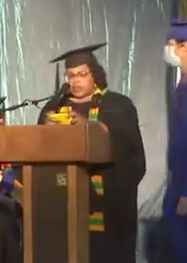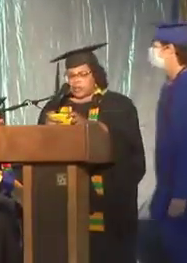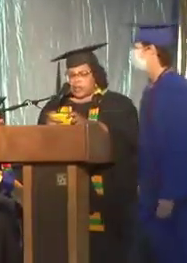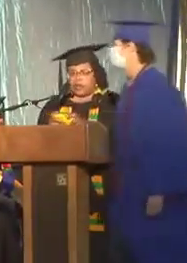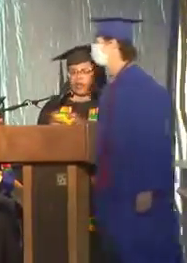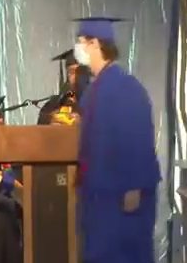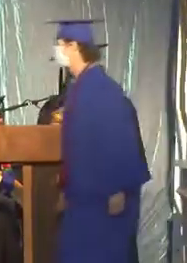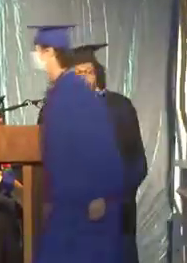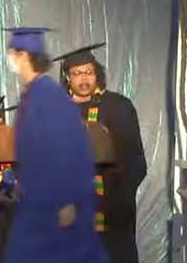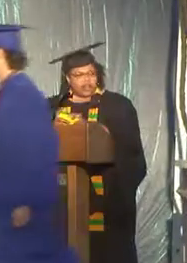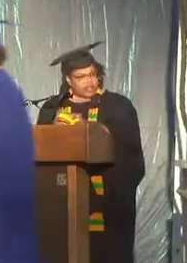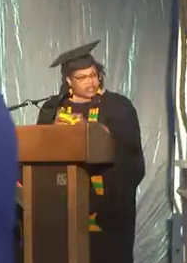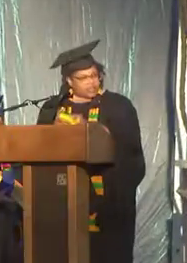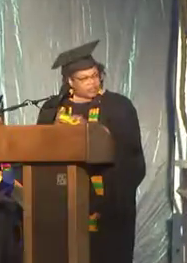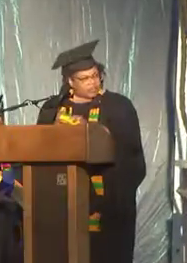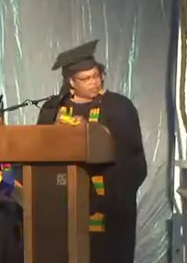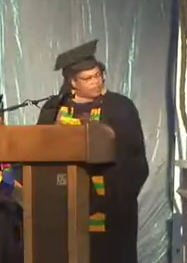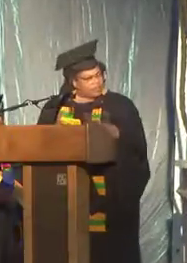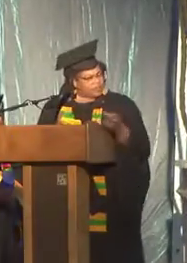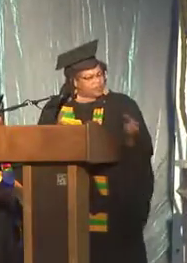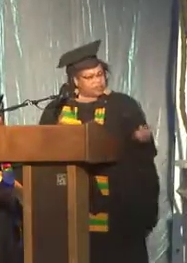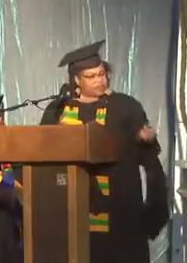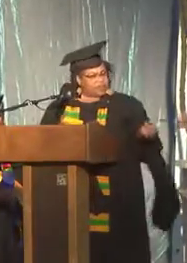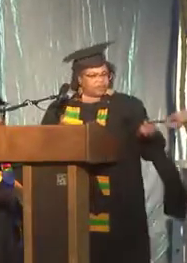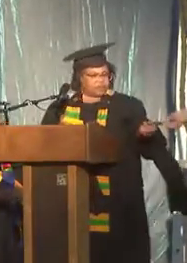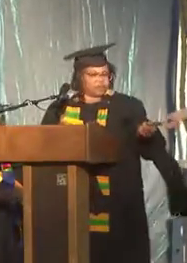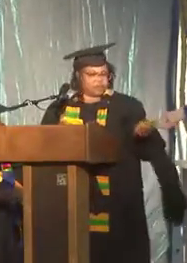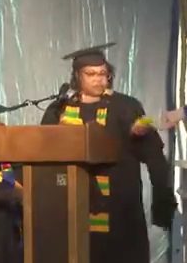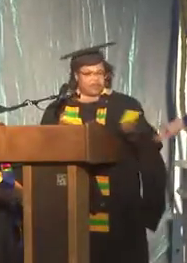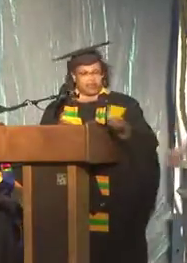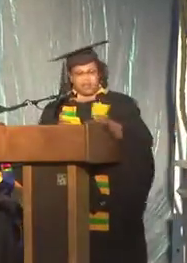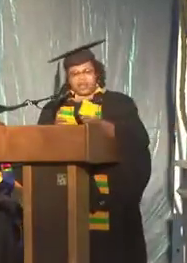Spencer Pugh with honors.